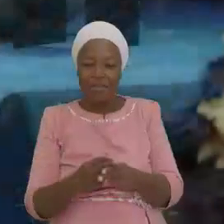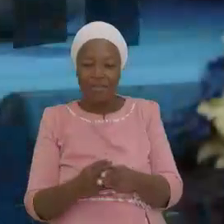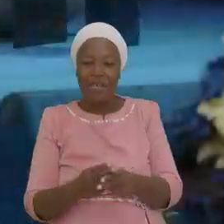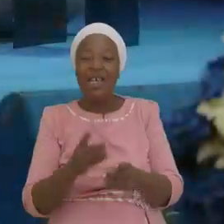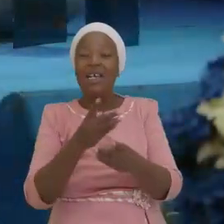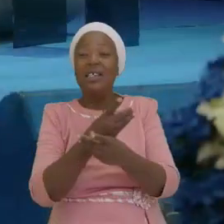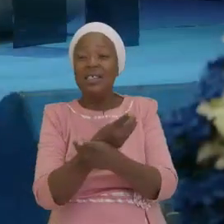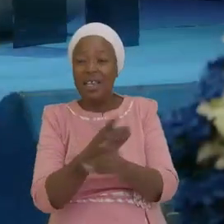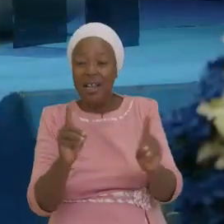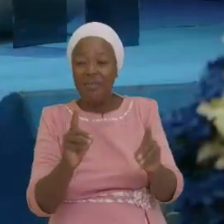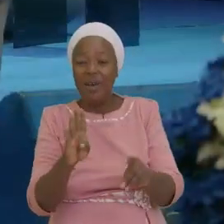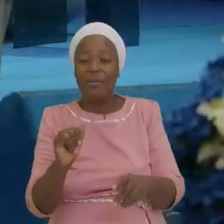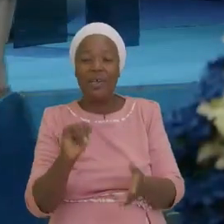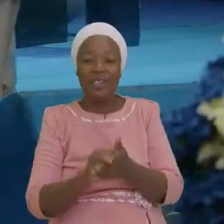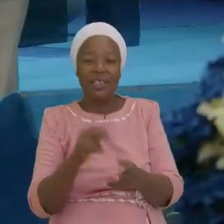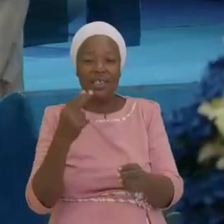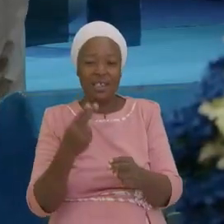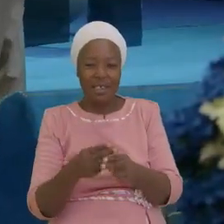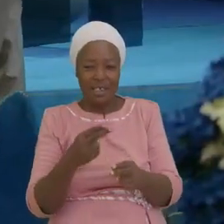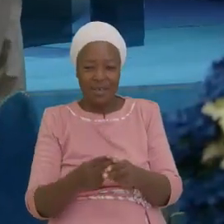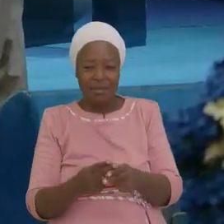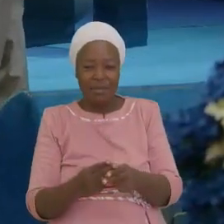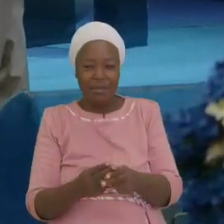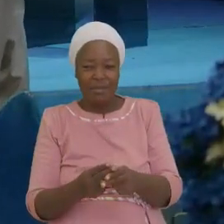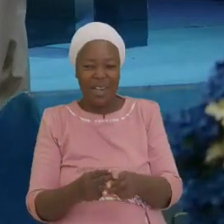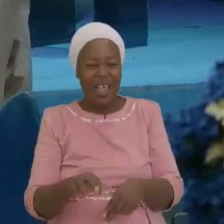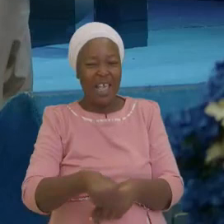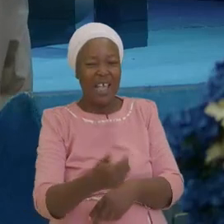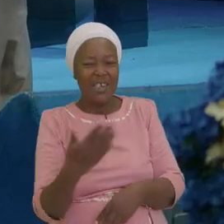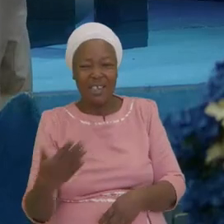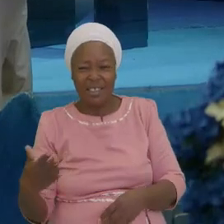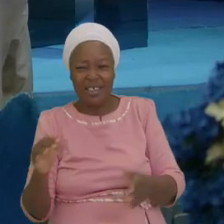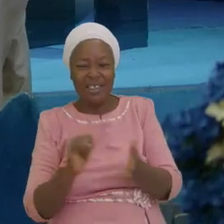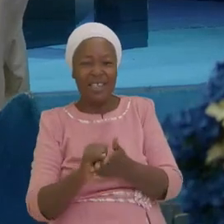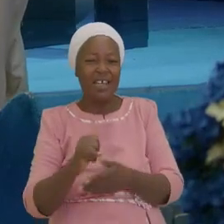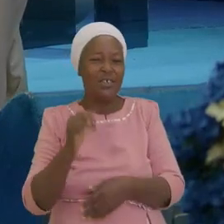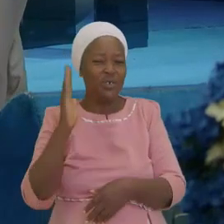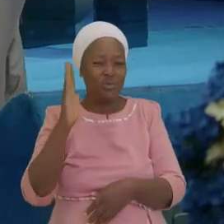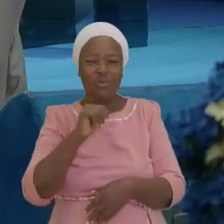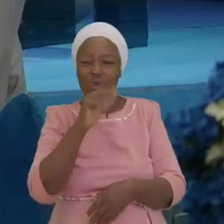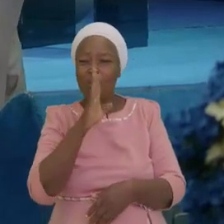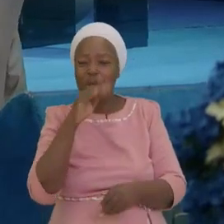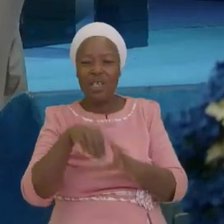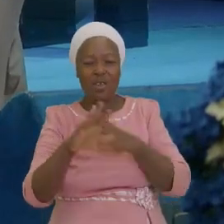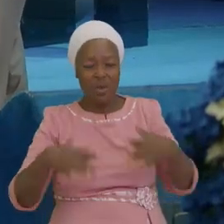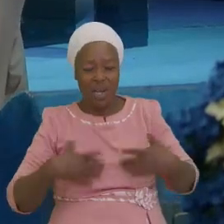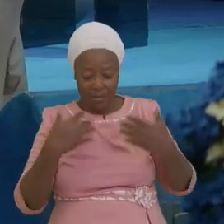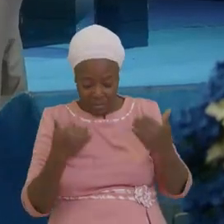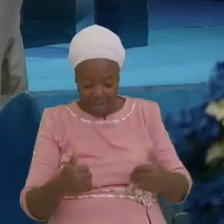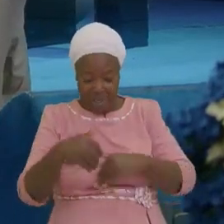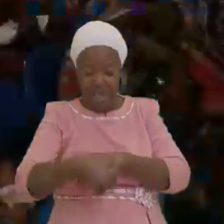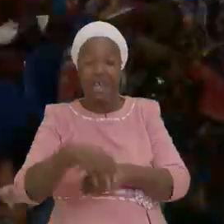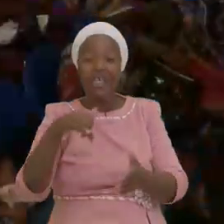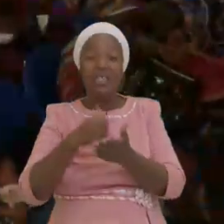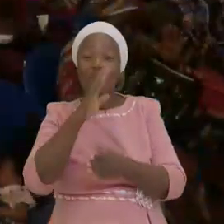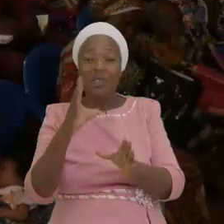Delivered by that name. Any sin that shouldn't be in your life, tonight it will be taken away from